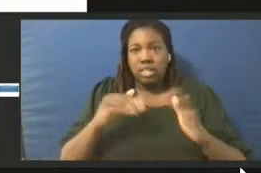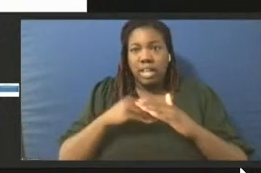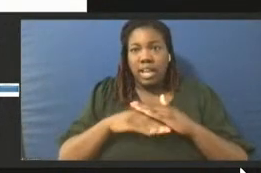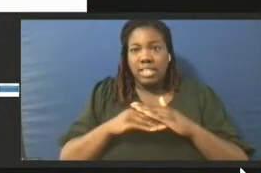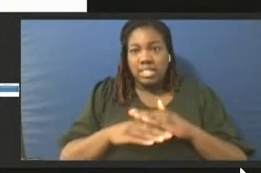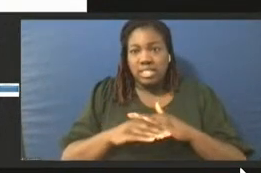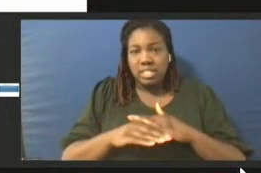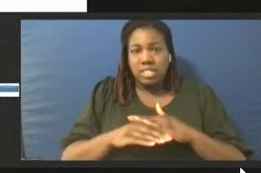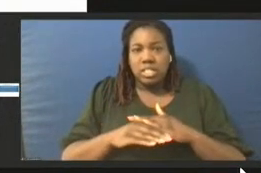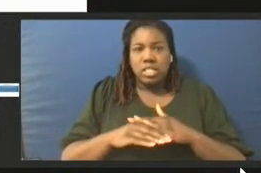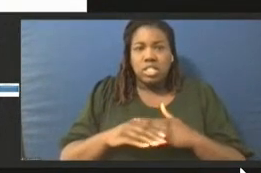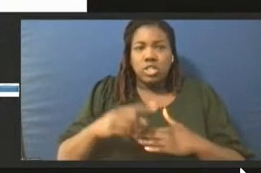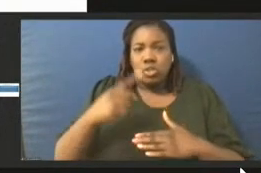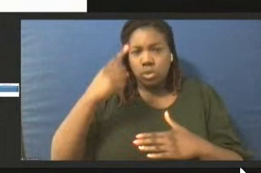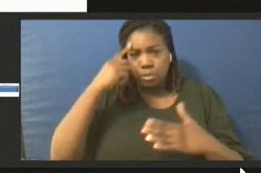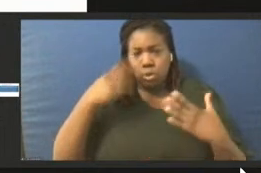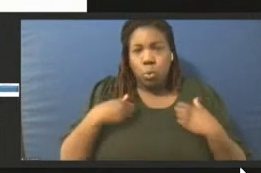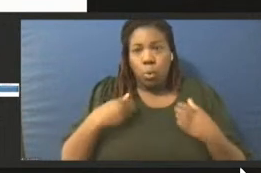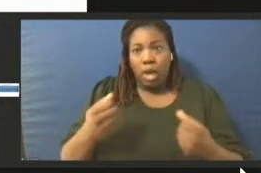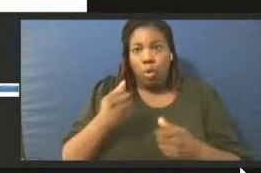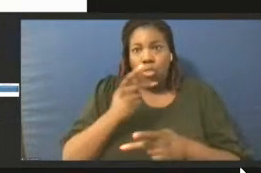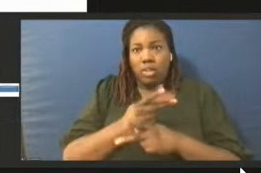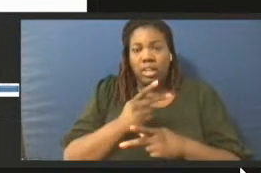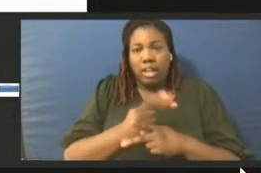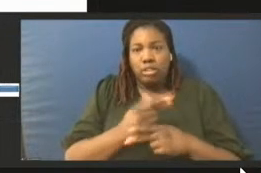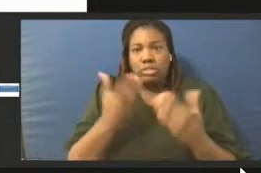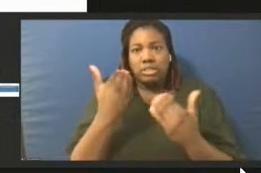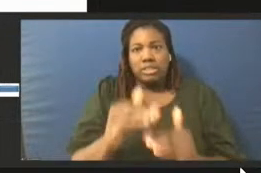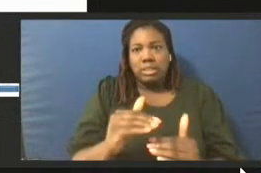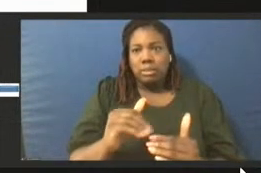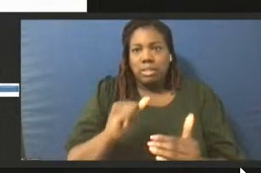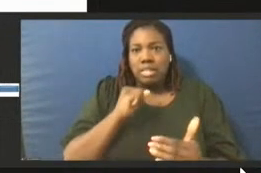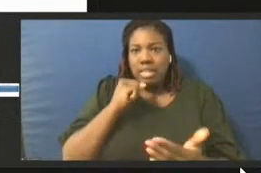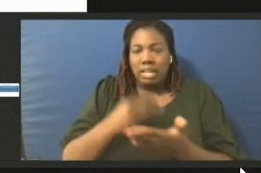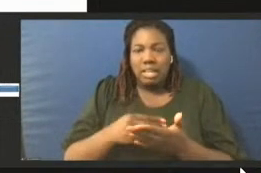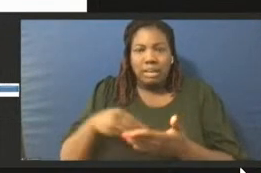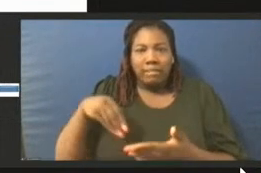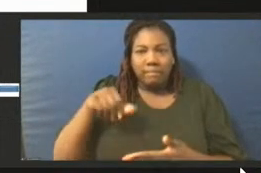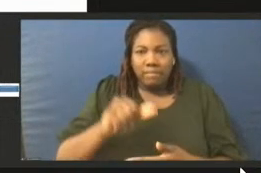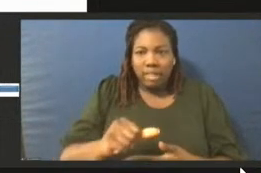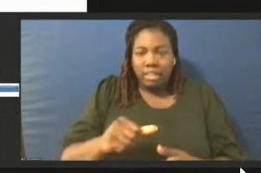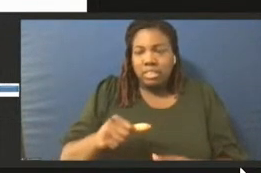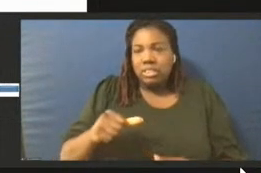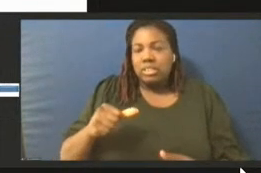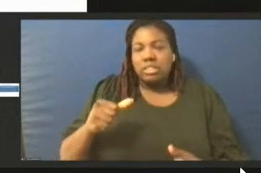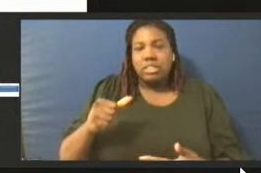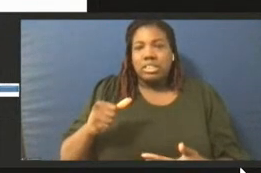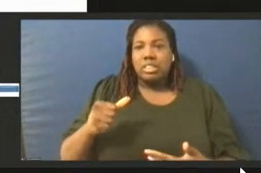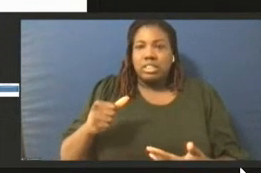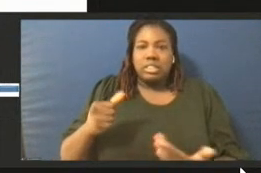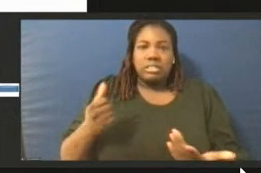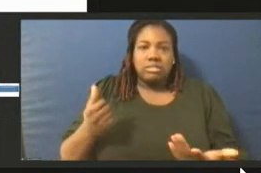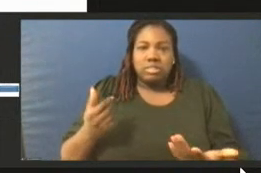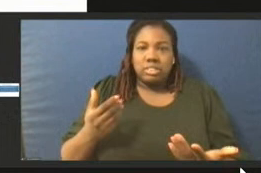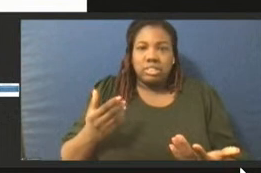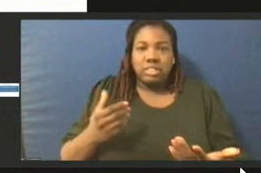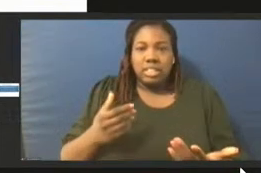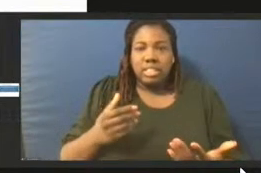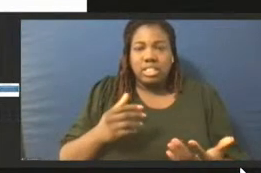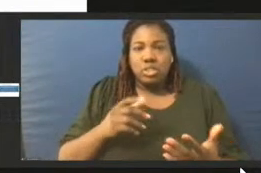is limited. It's underfunded, there's a lack of payment parity, and it's exacerbated the inequality in